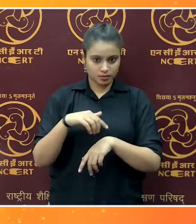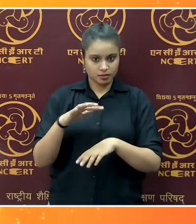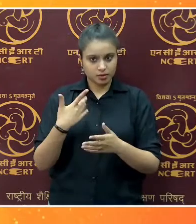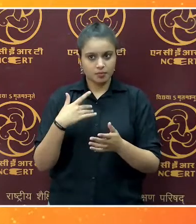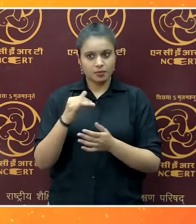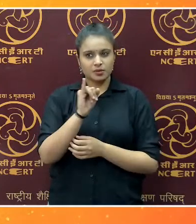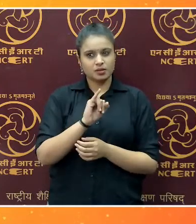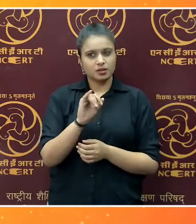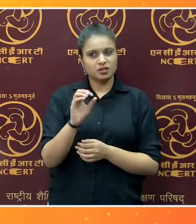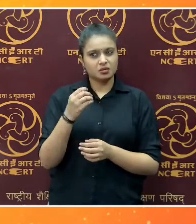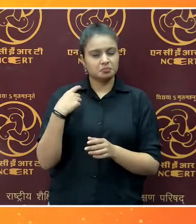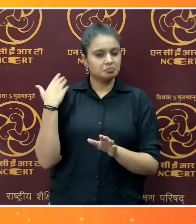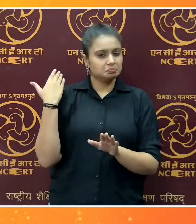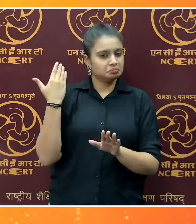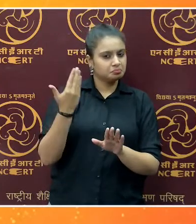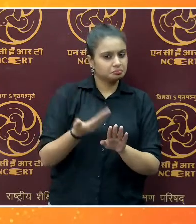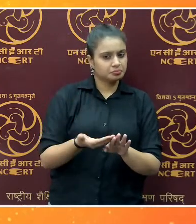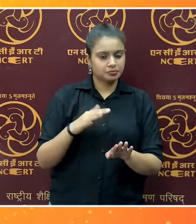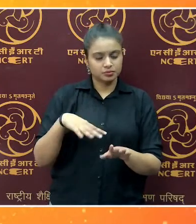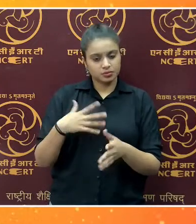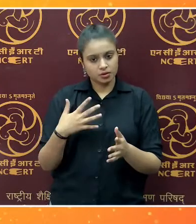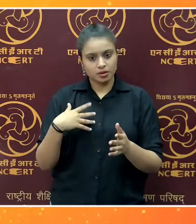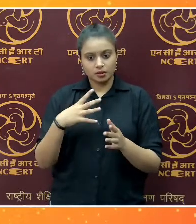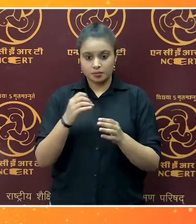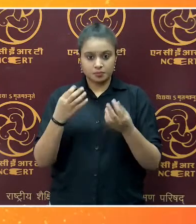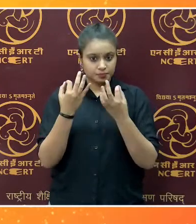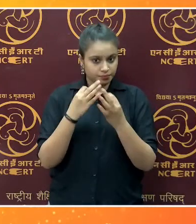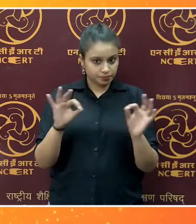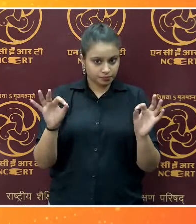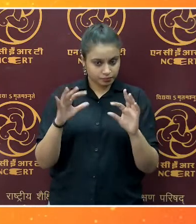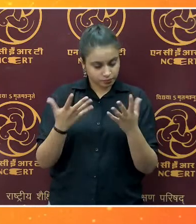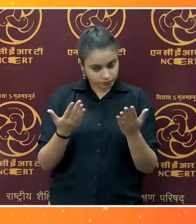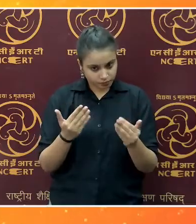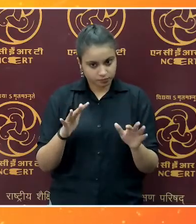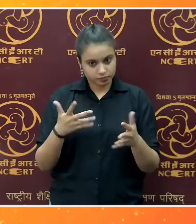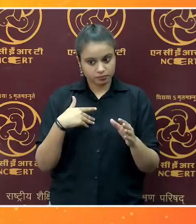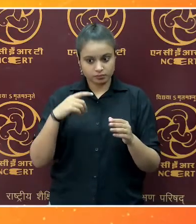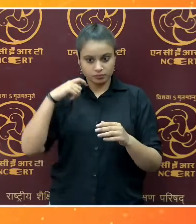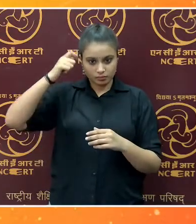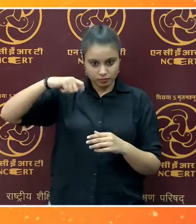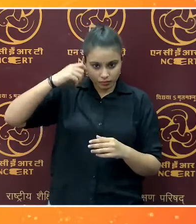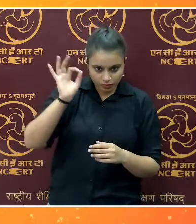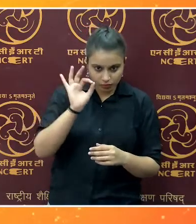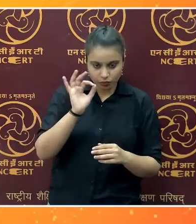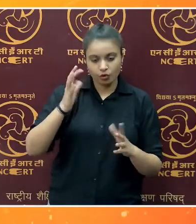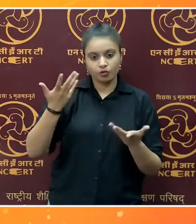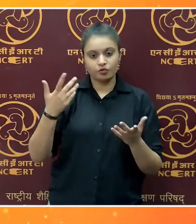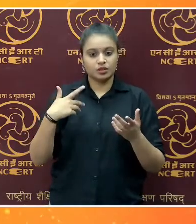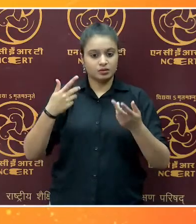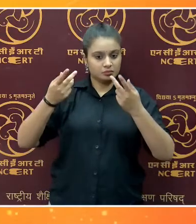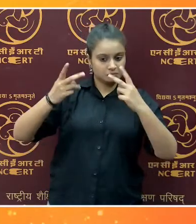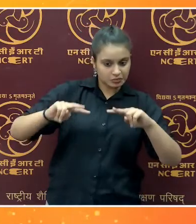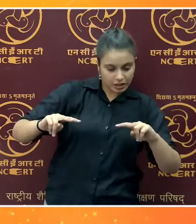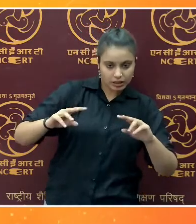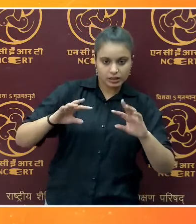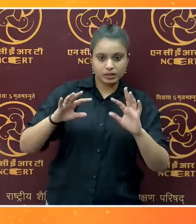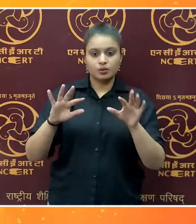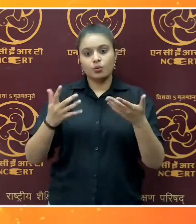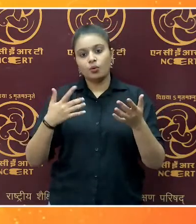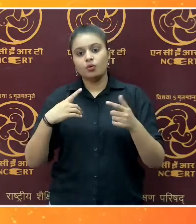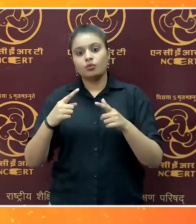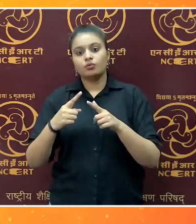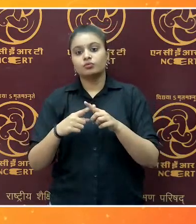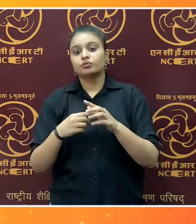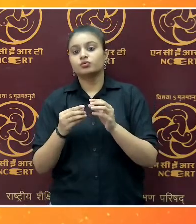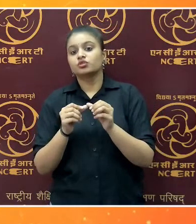60 years for it to be copyright free. Now there's a spate of movies and reinterpretations. There's a Japanese book